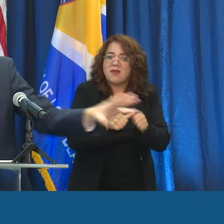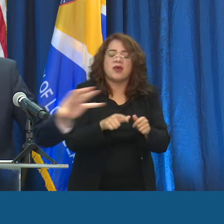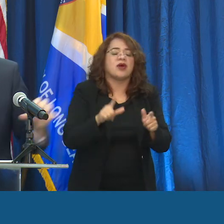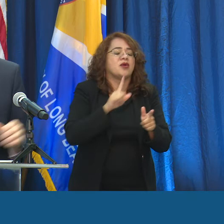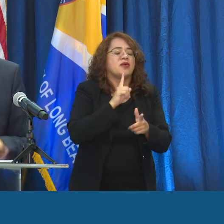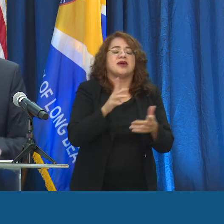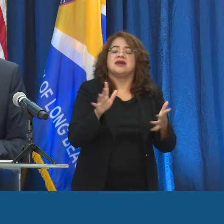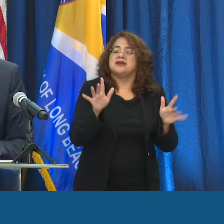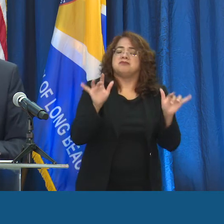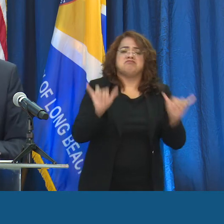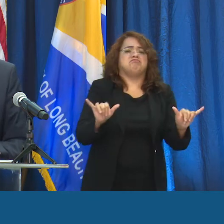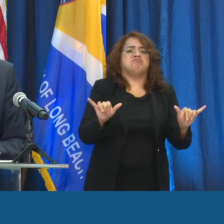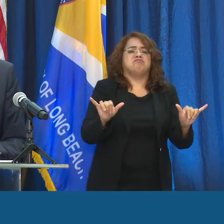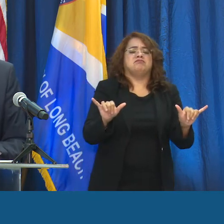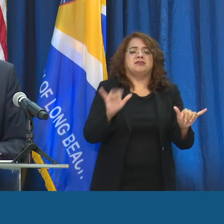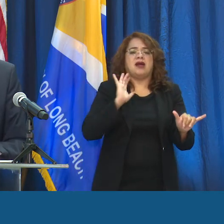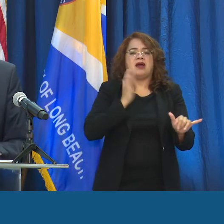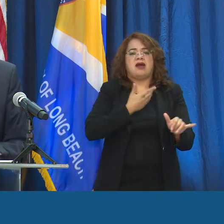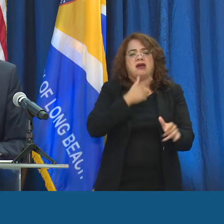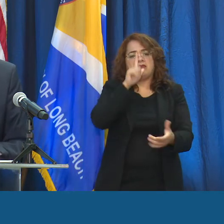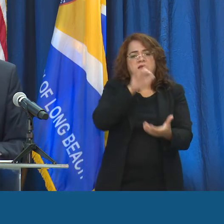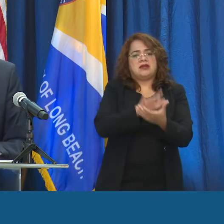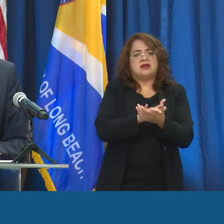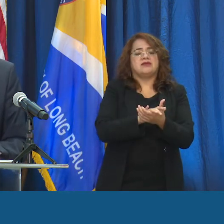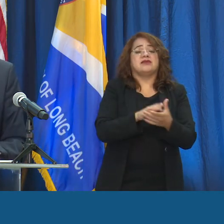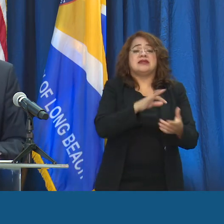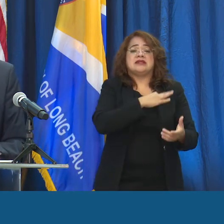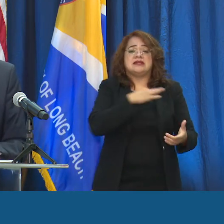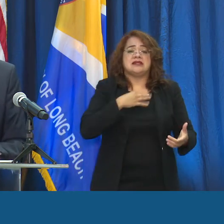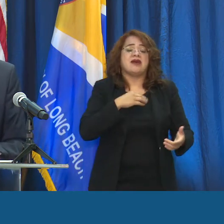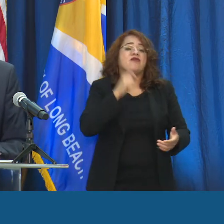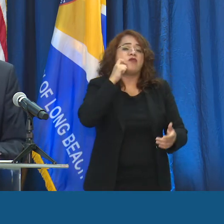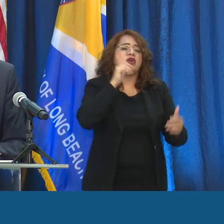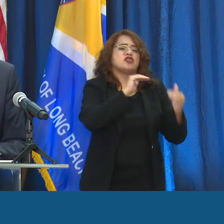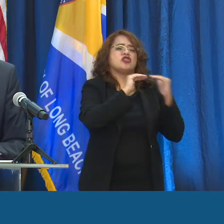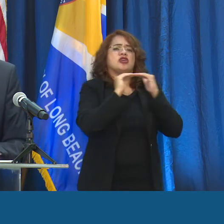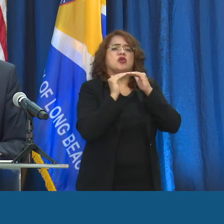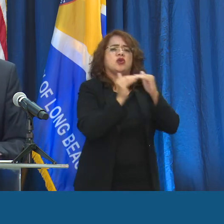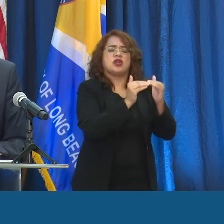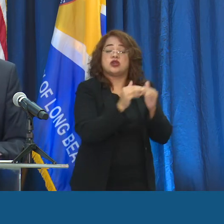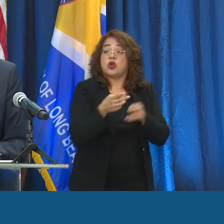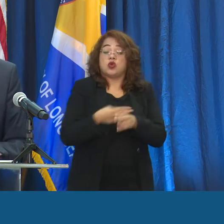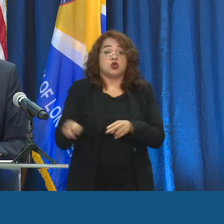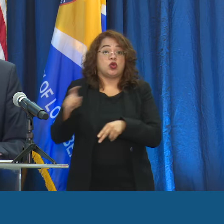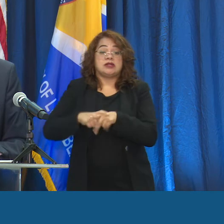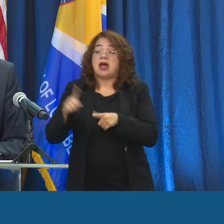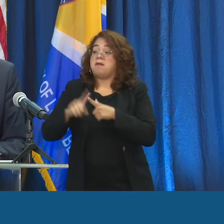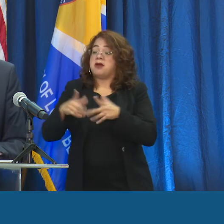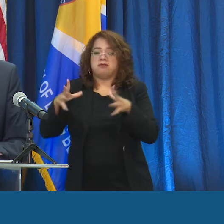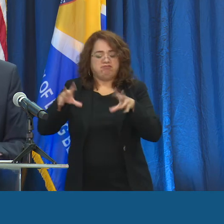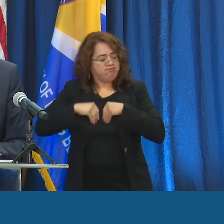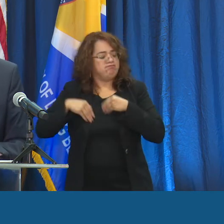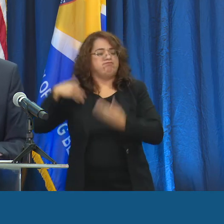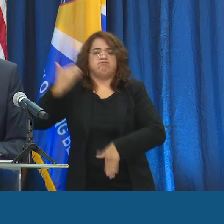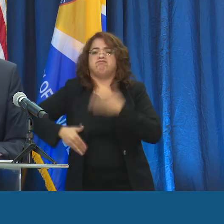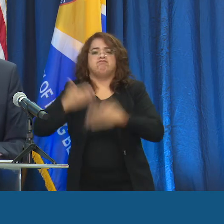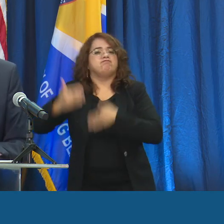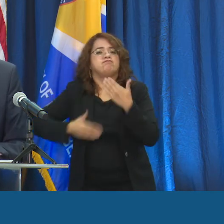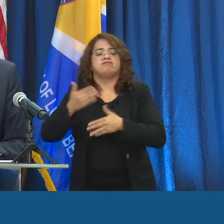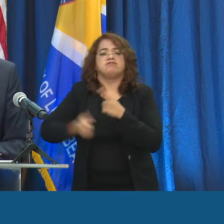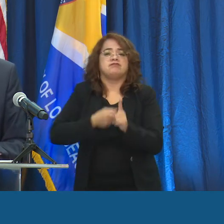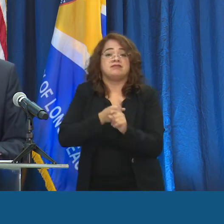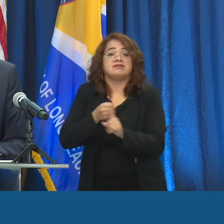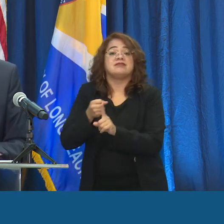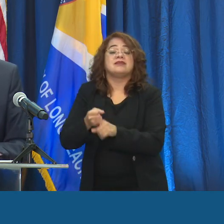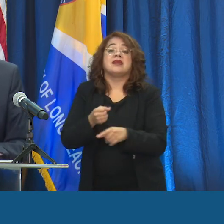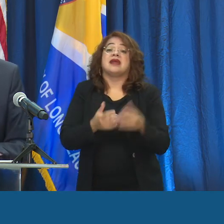staff doing enormous work for reconciliation and equity in such a short time, our budget staff as well, our